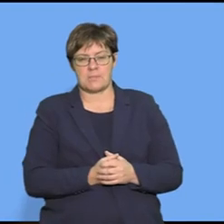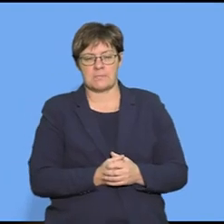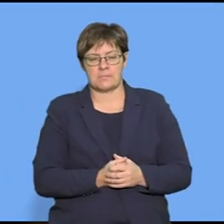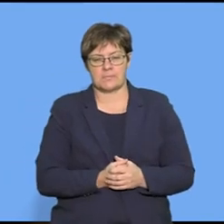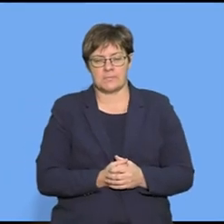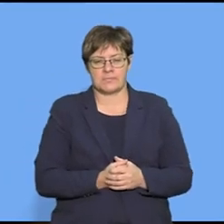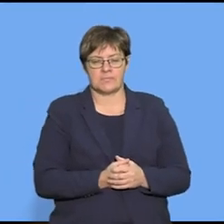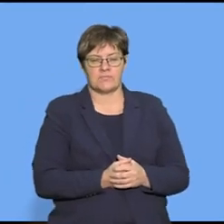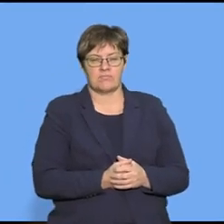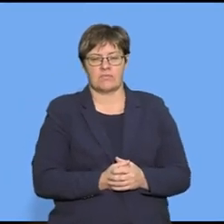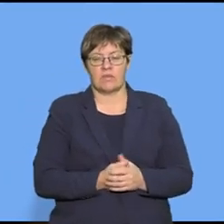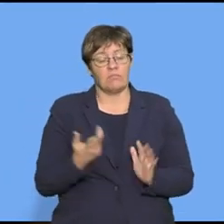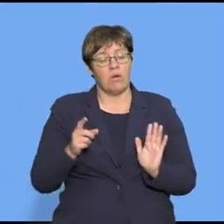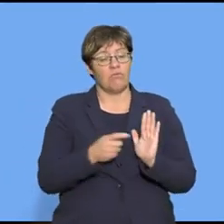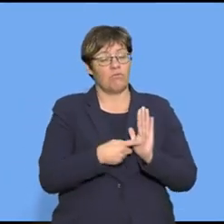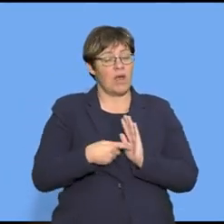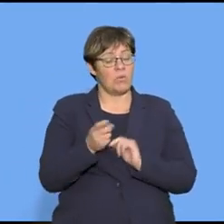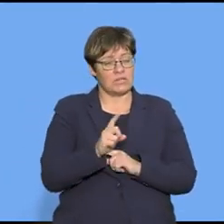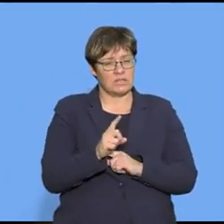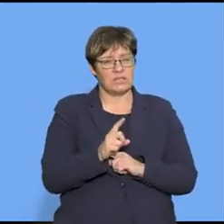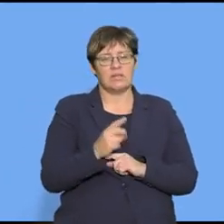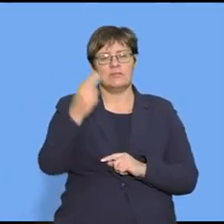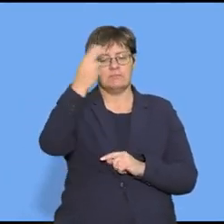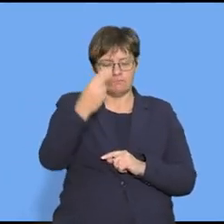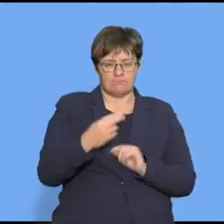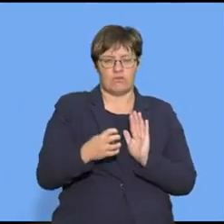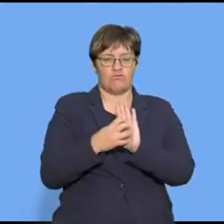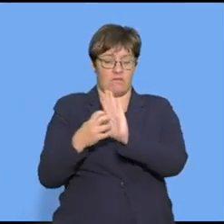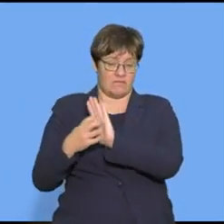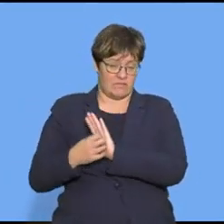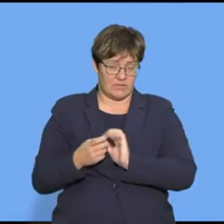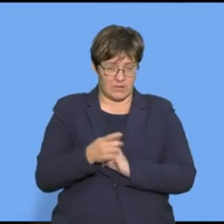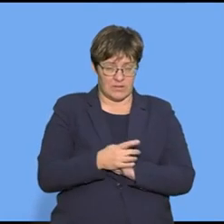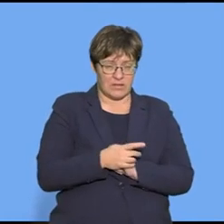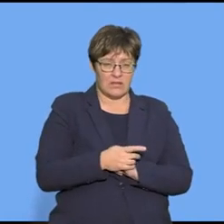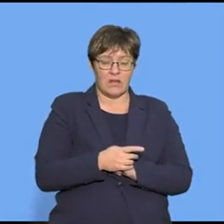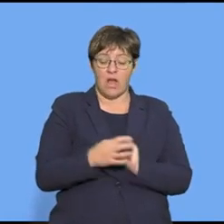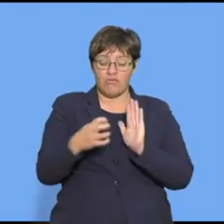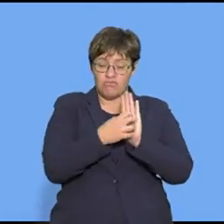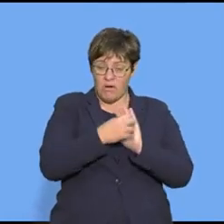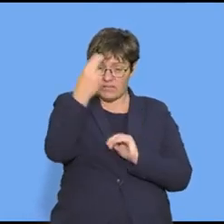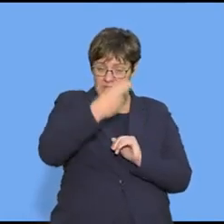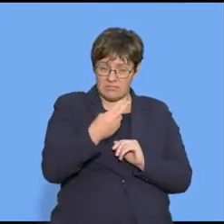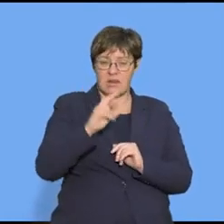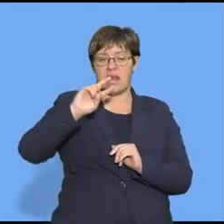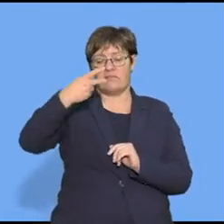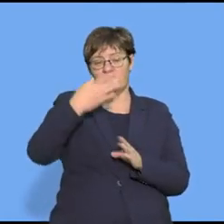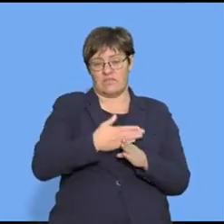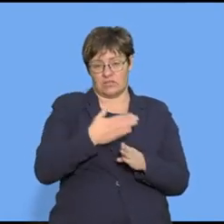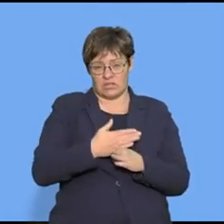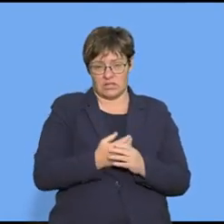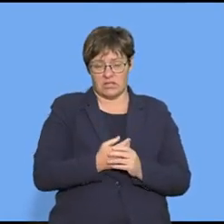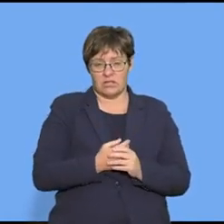And then we are required to now sketch these graphs, right? And these graphs are the inverse functions.